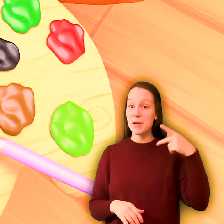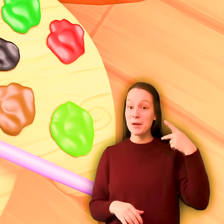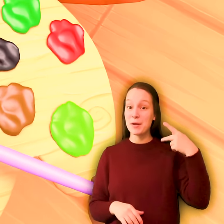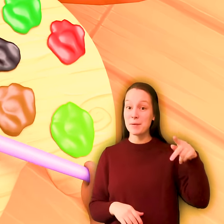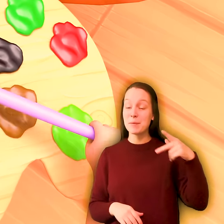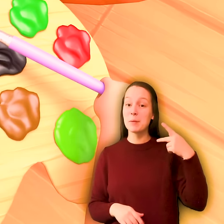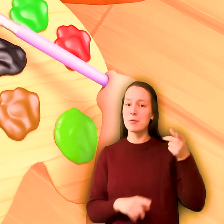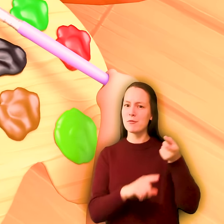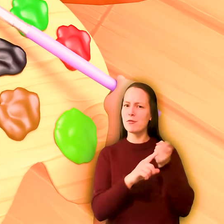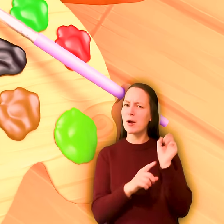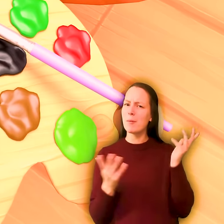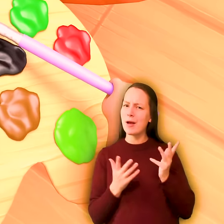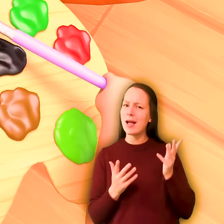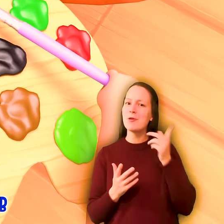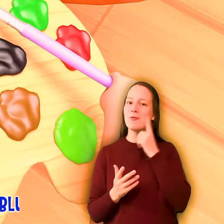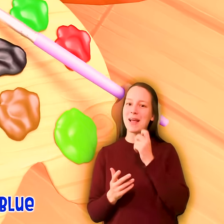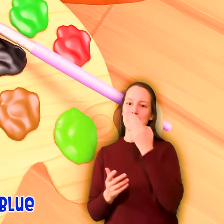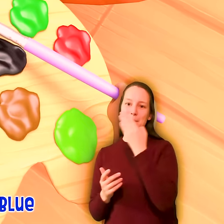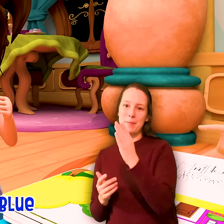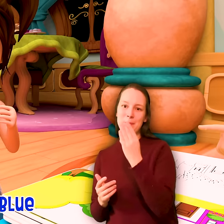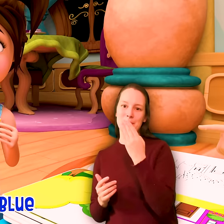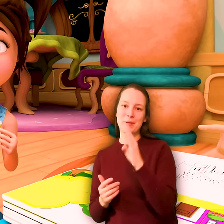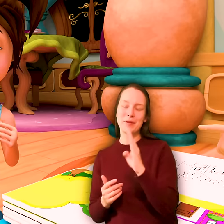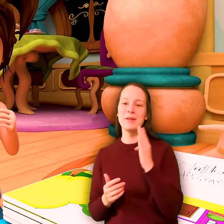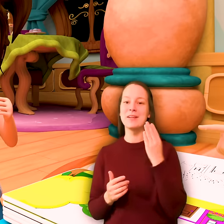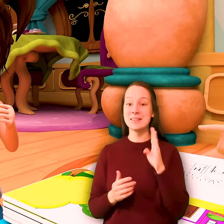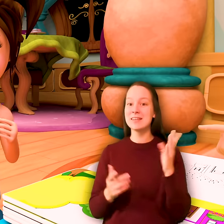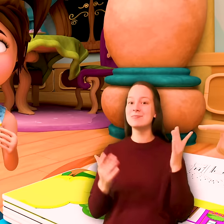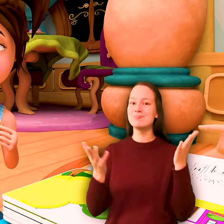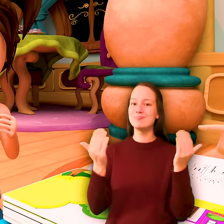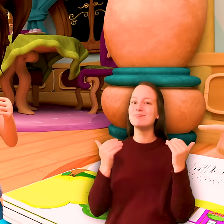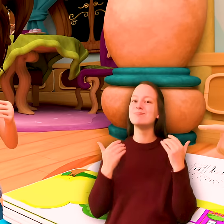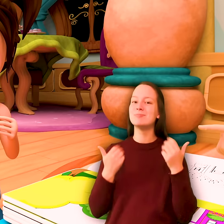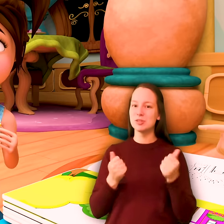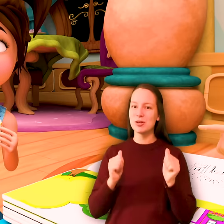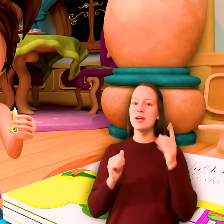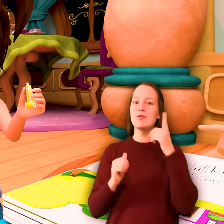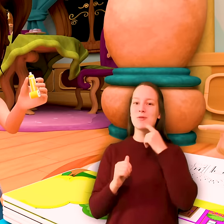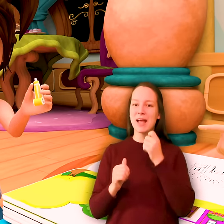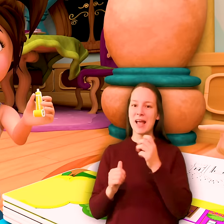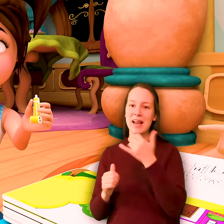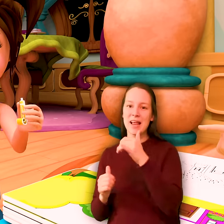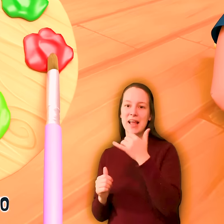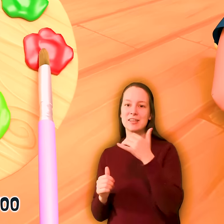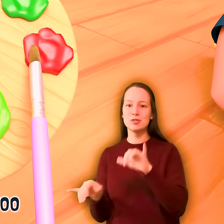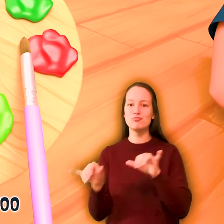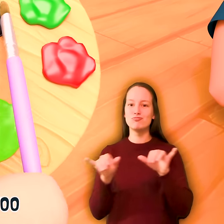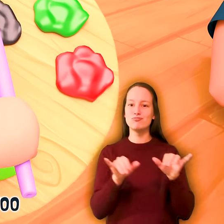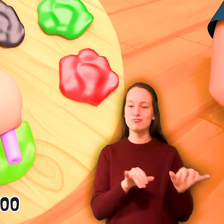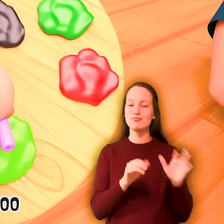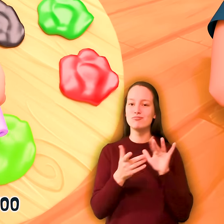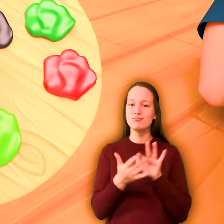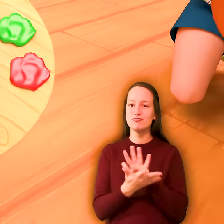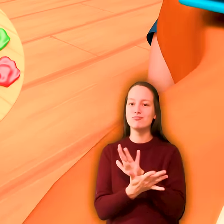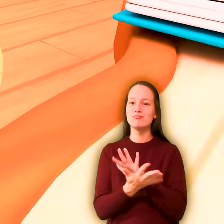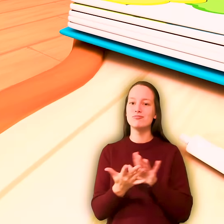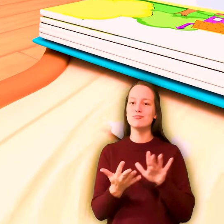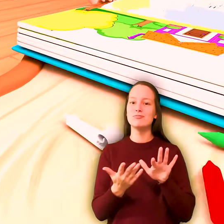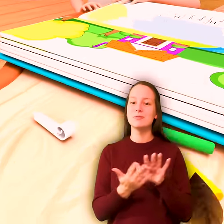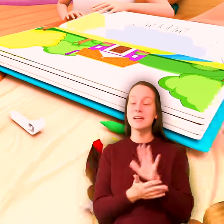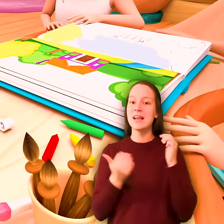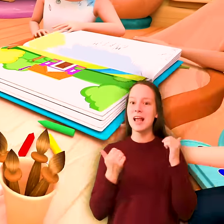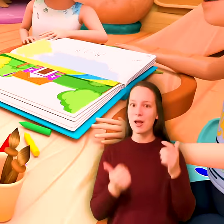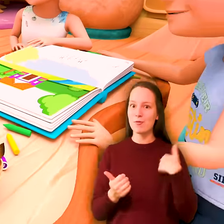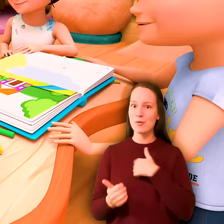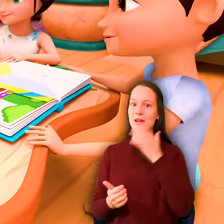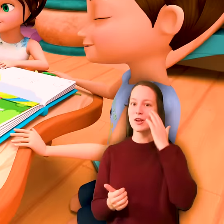purple comes from red and blue let's try red and yellow too